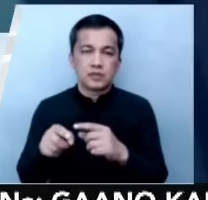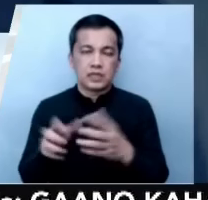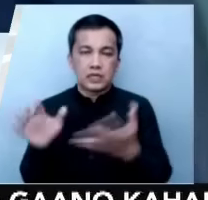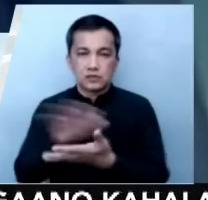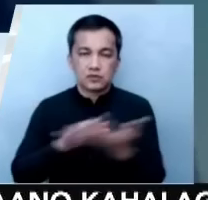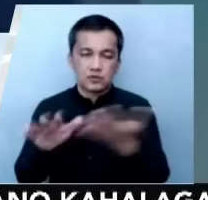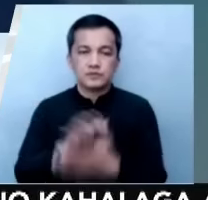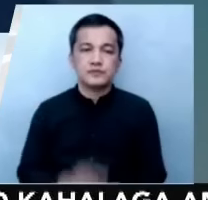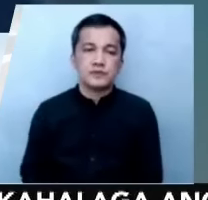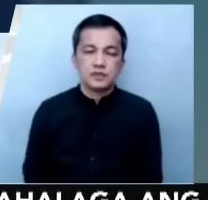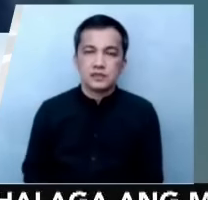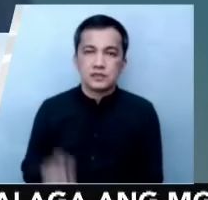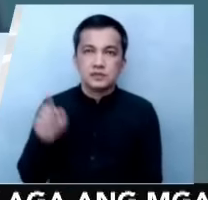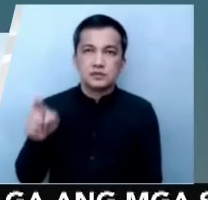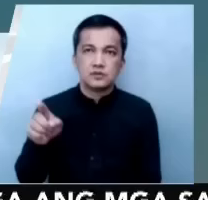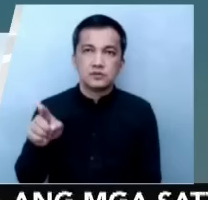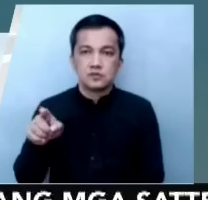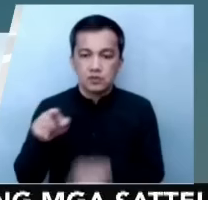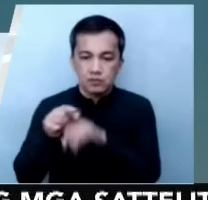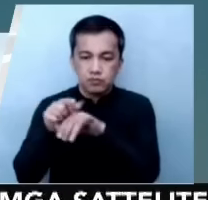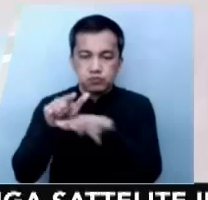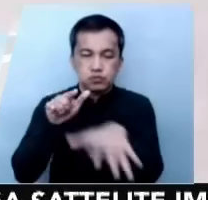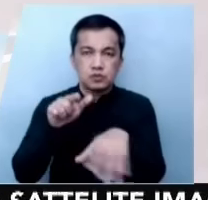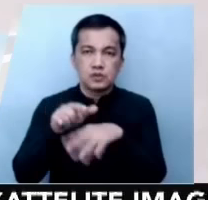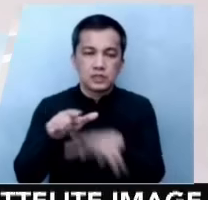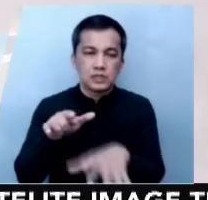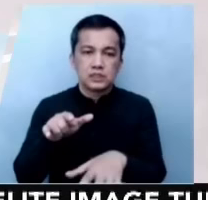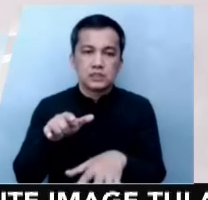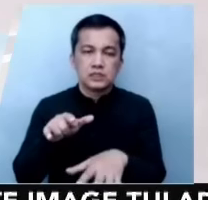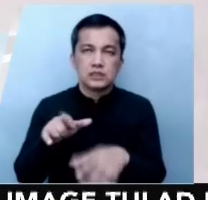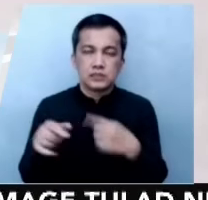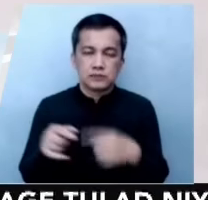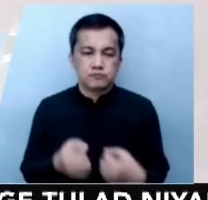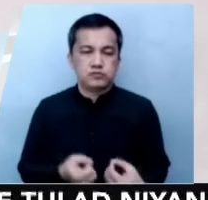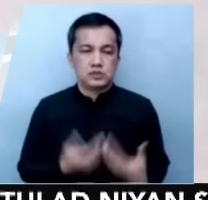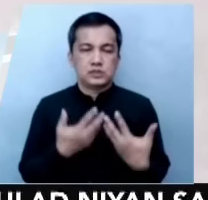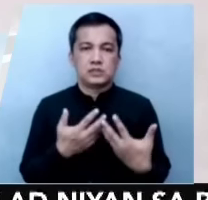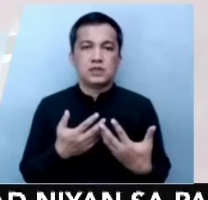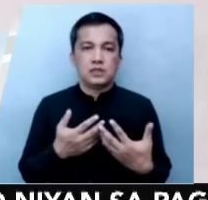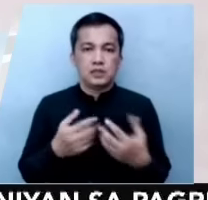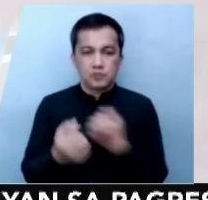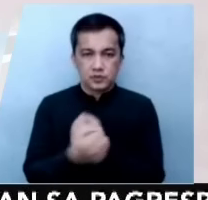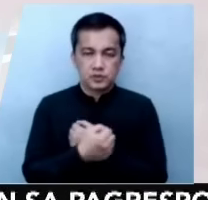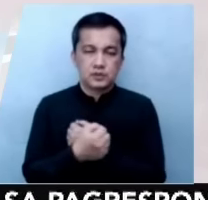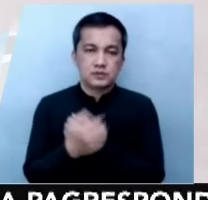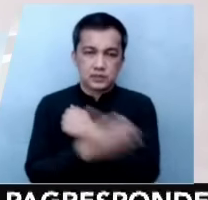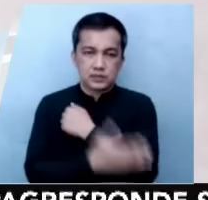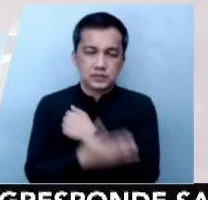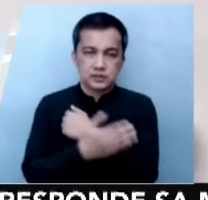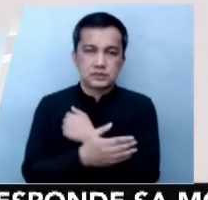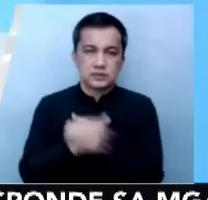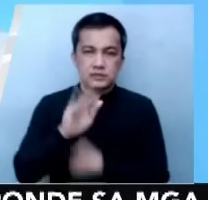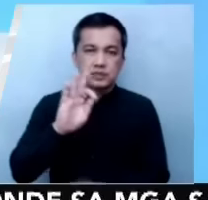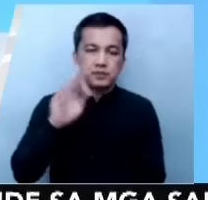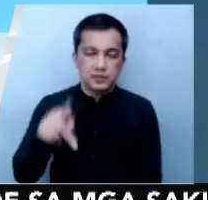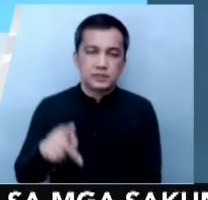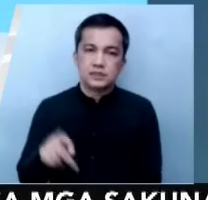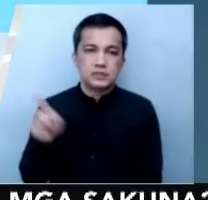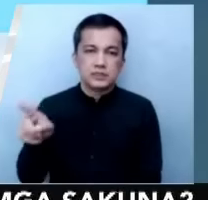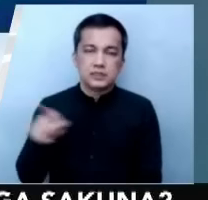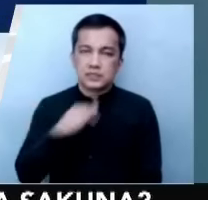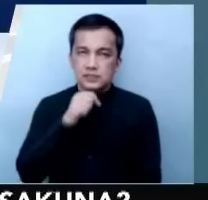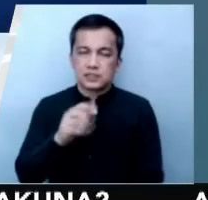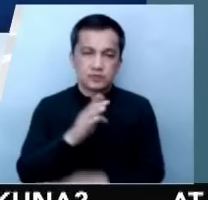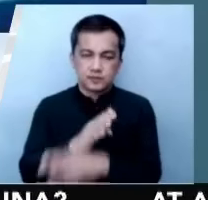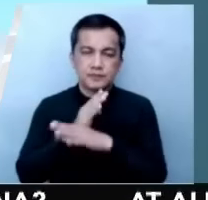simply flared up the sense of patriotism in every member of the armed force of the Philippines. We will not be deterred. Hinala ng